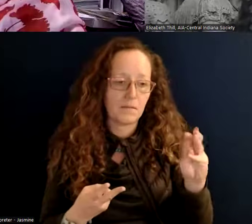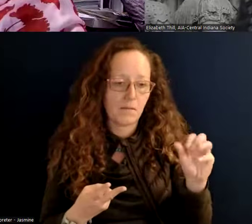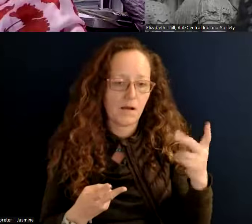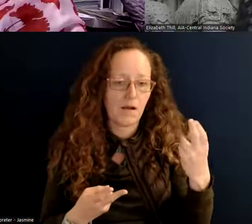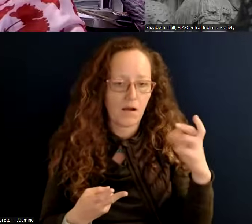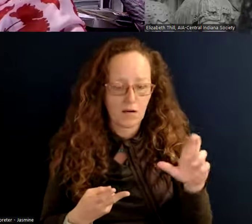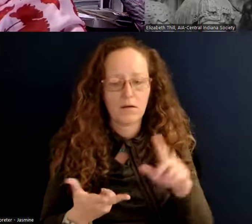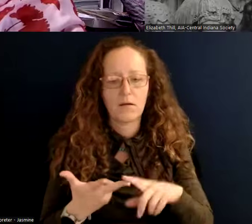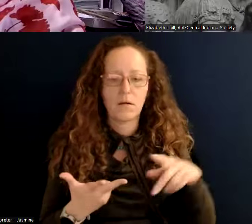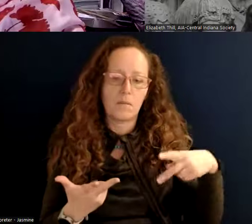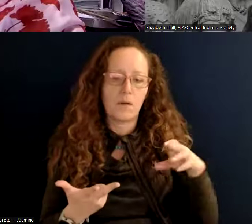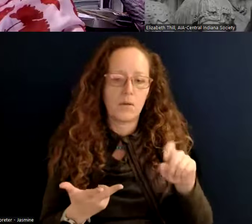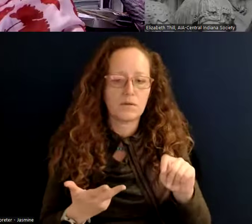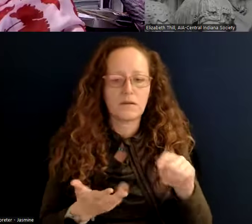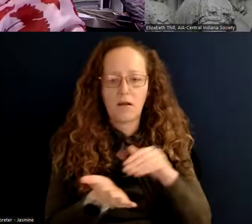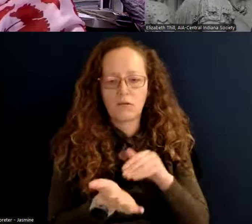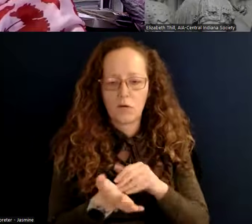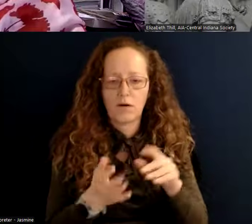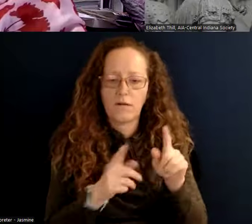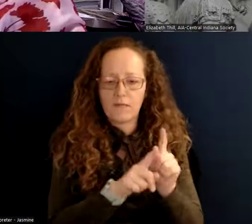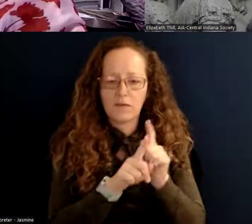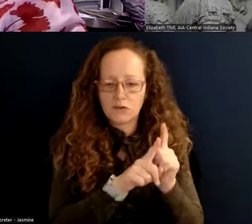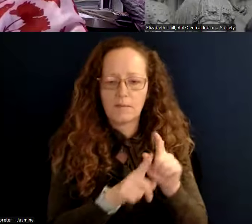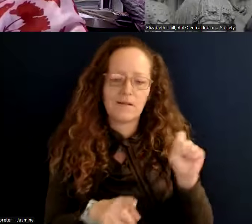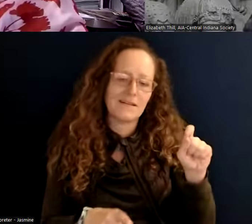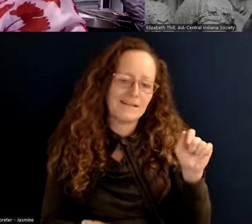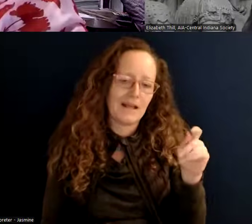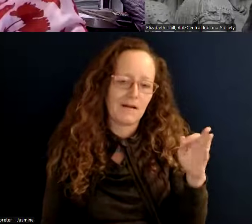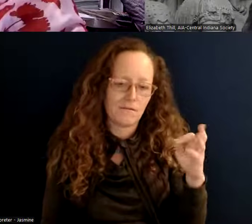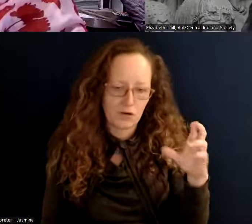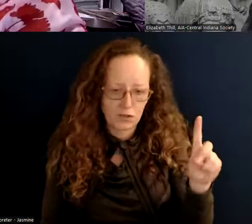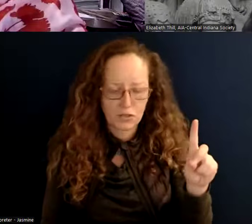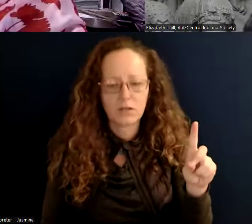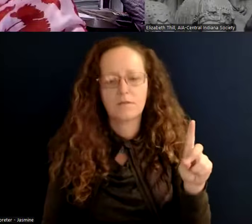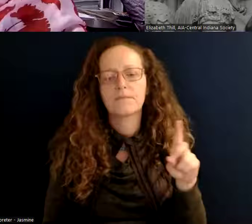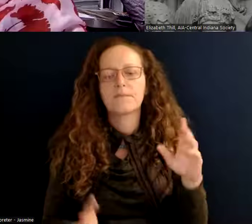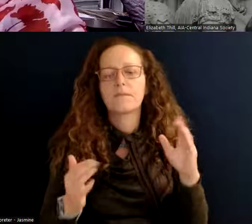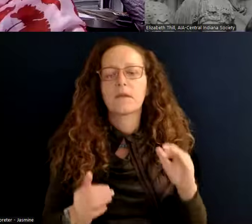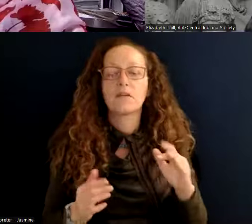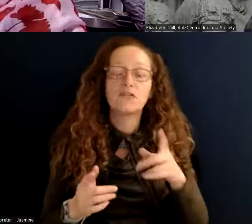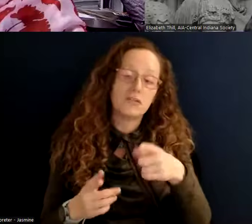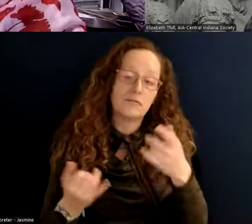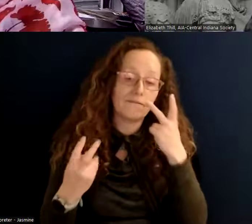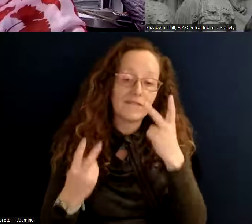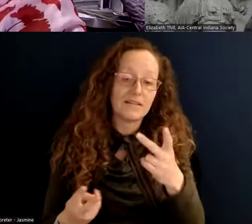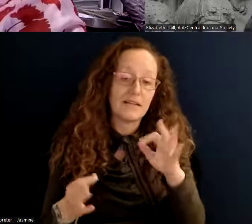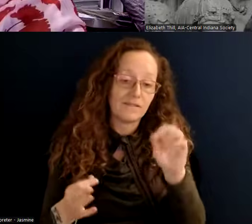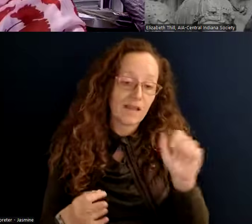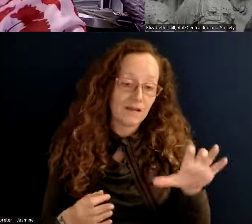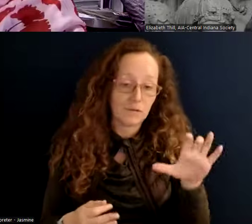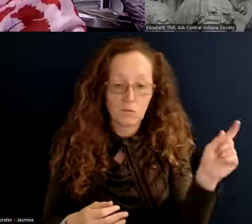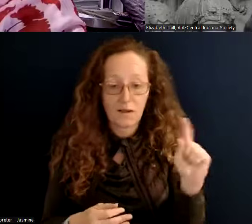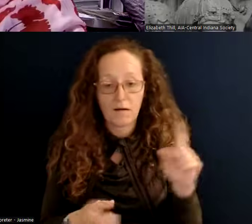from Stanford University. And she is also visiting faculty in the Department of Archaeology at Shah